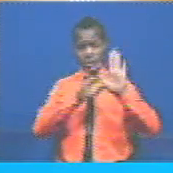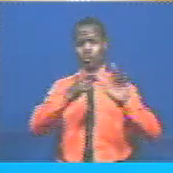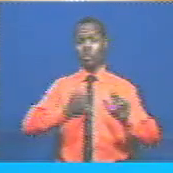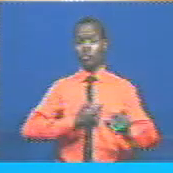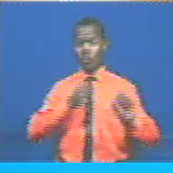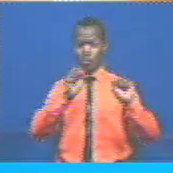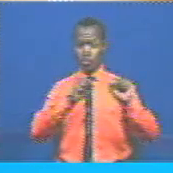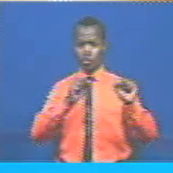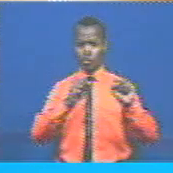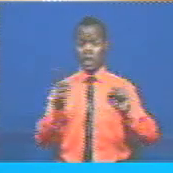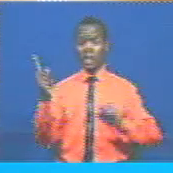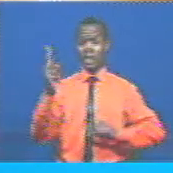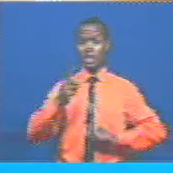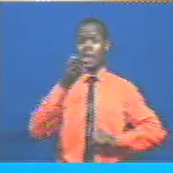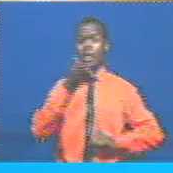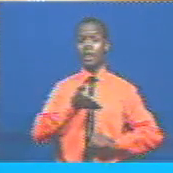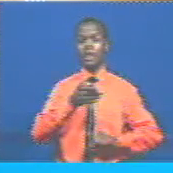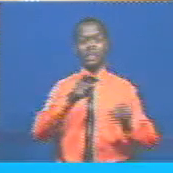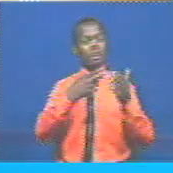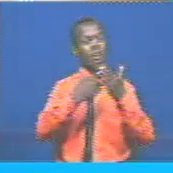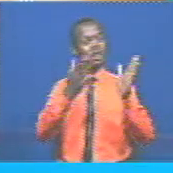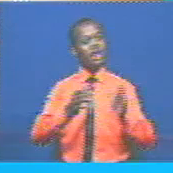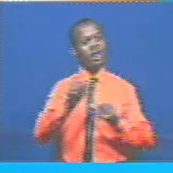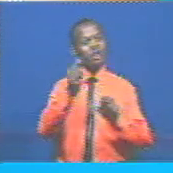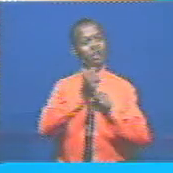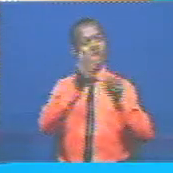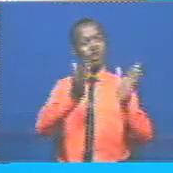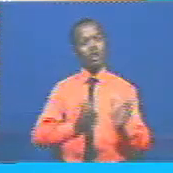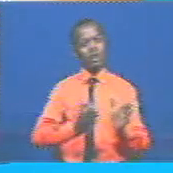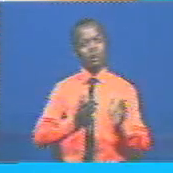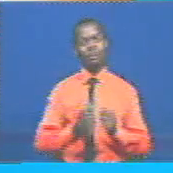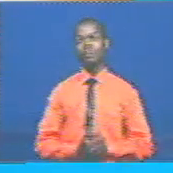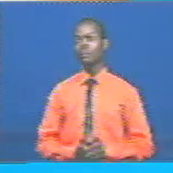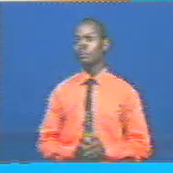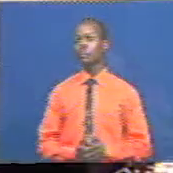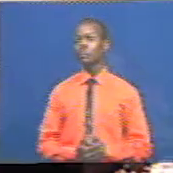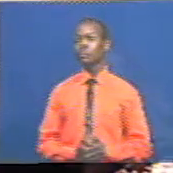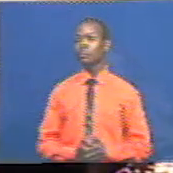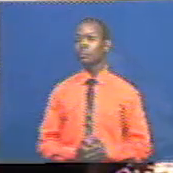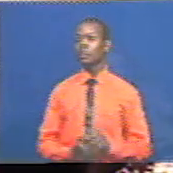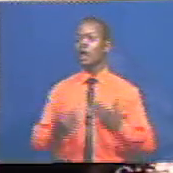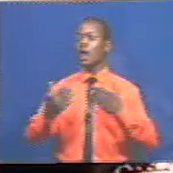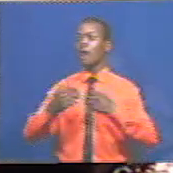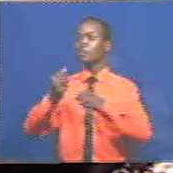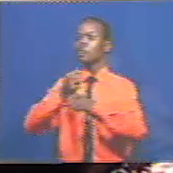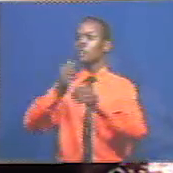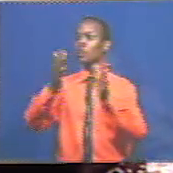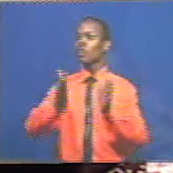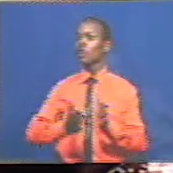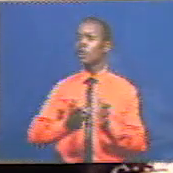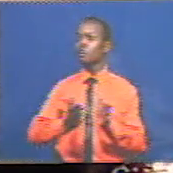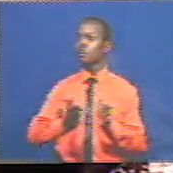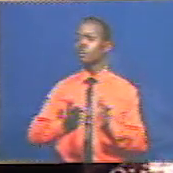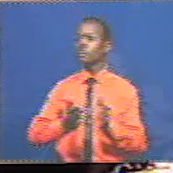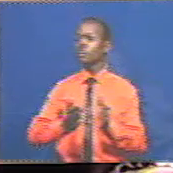partnered with other stakeholders yeah we have stakeholders Englishmen yes